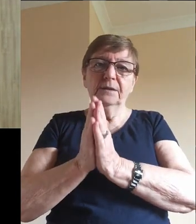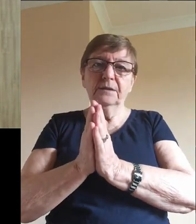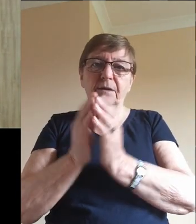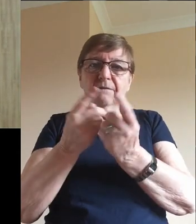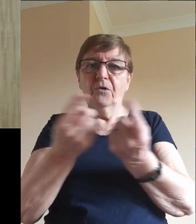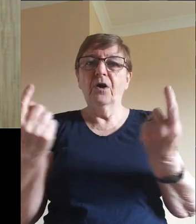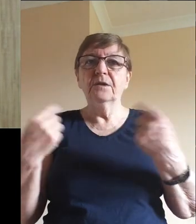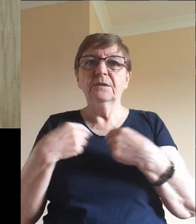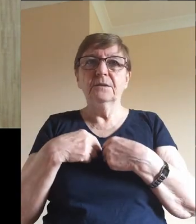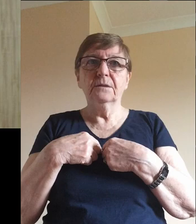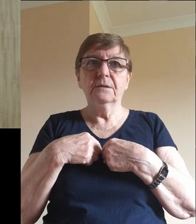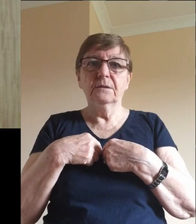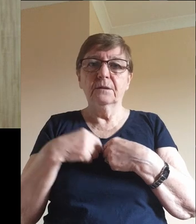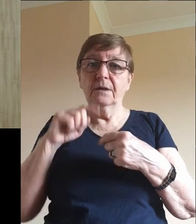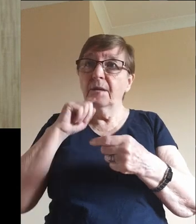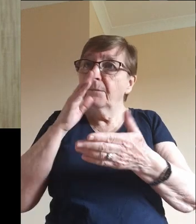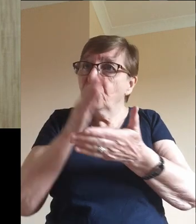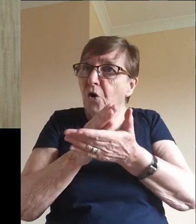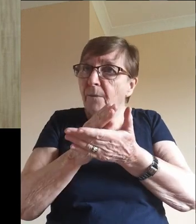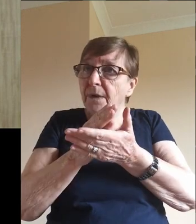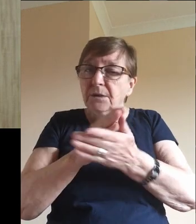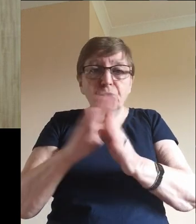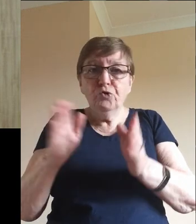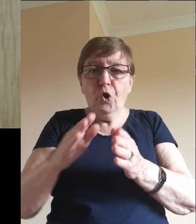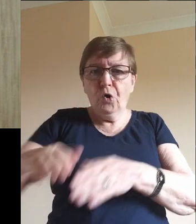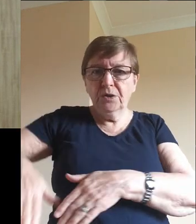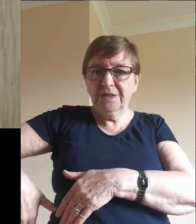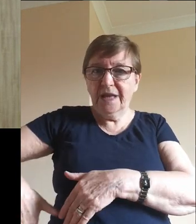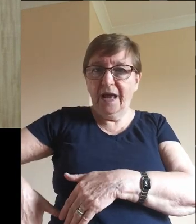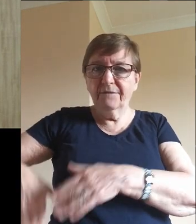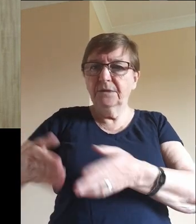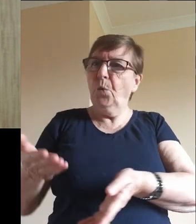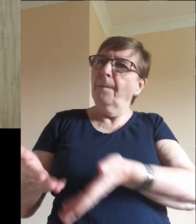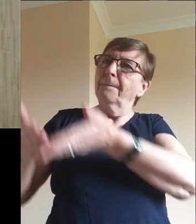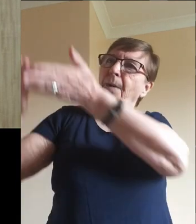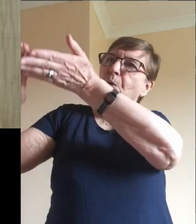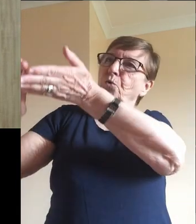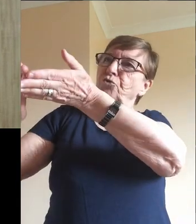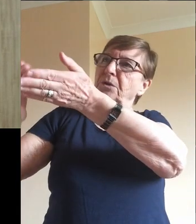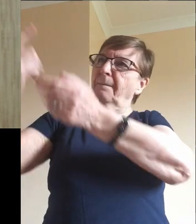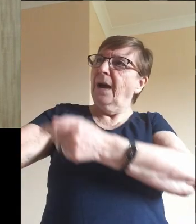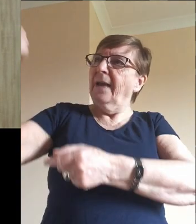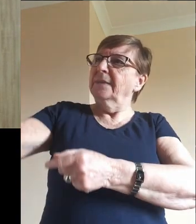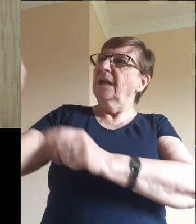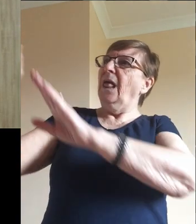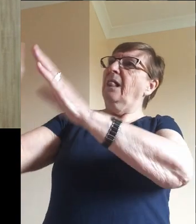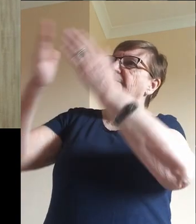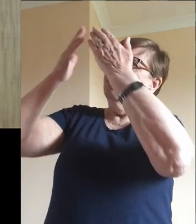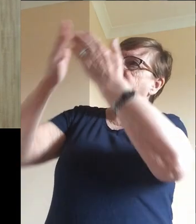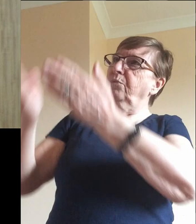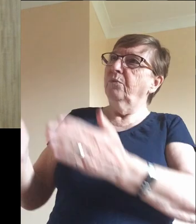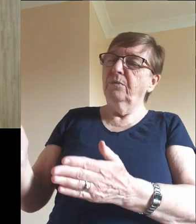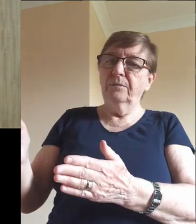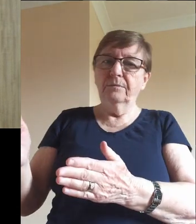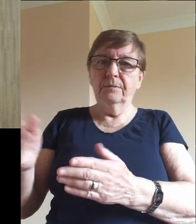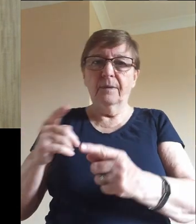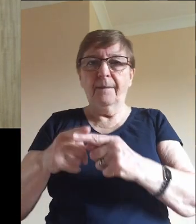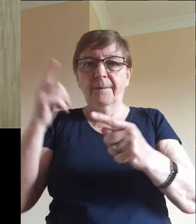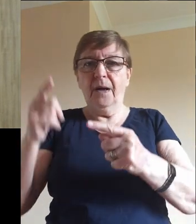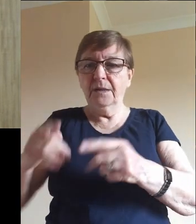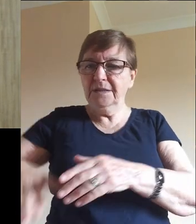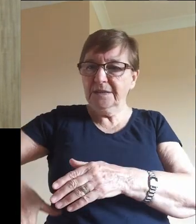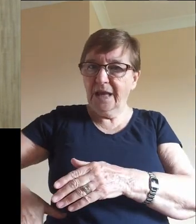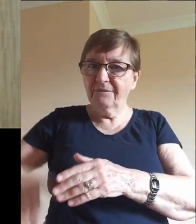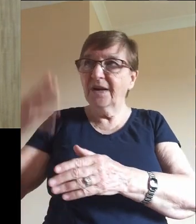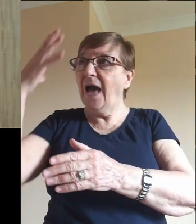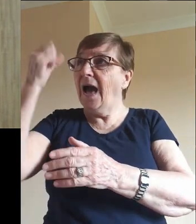The promise is not that the servant gets promotion and esteemed all by himself, but that the servant has riches for his